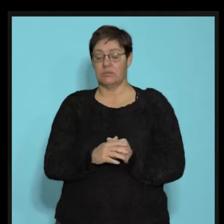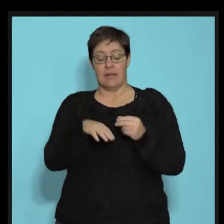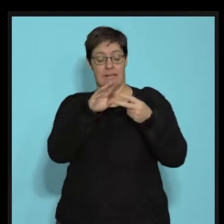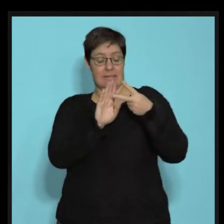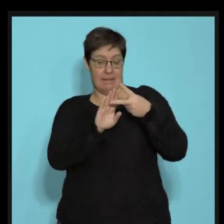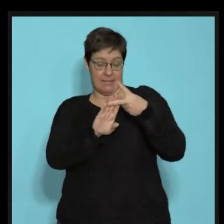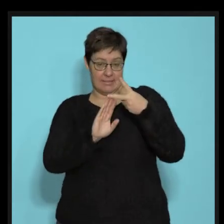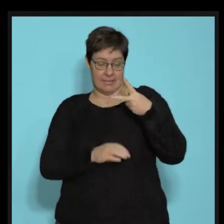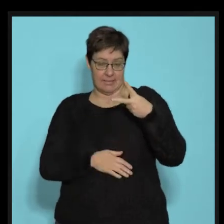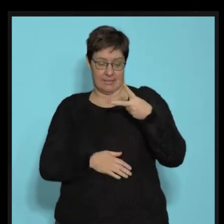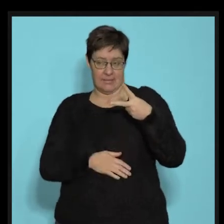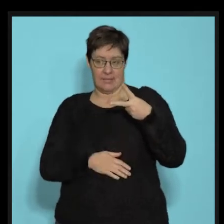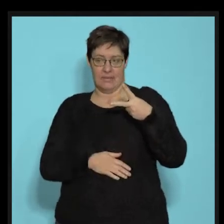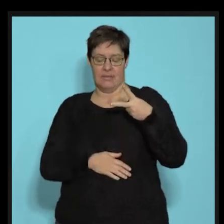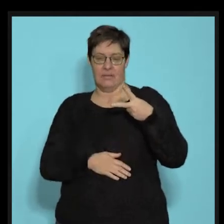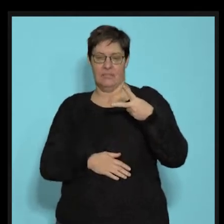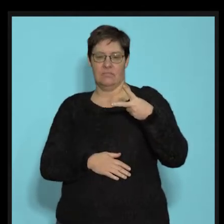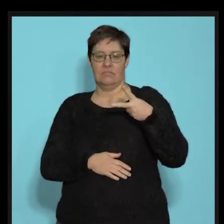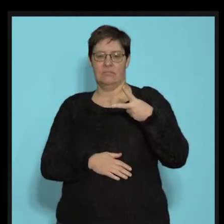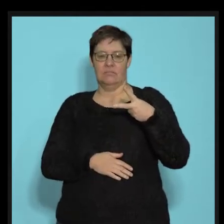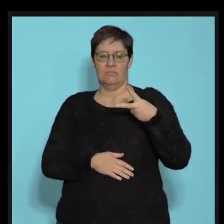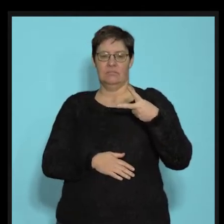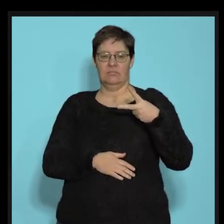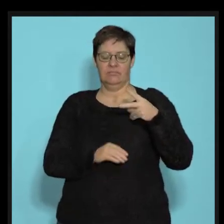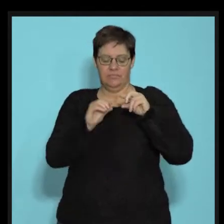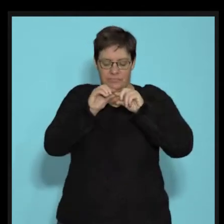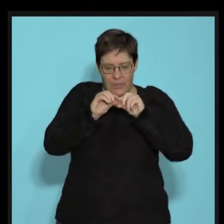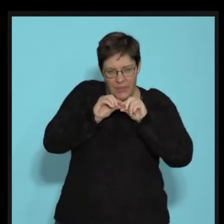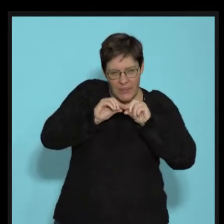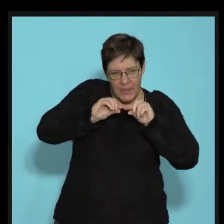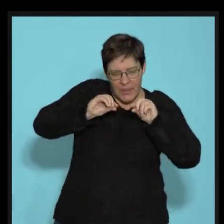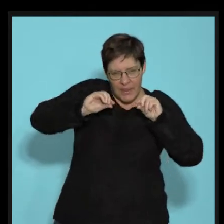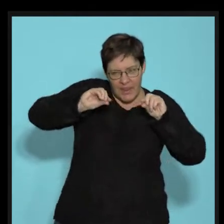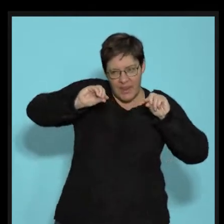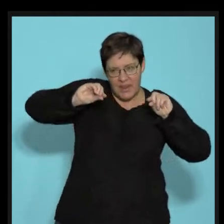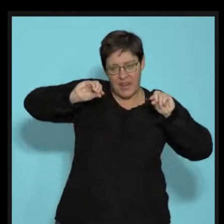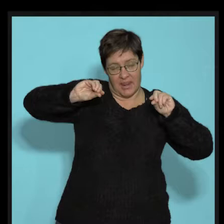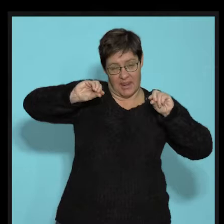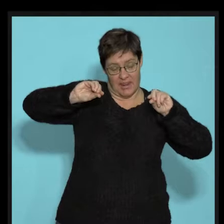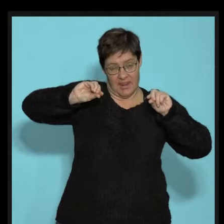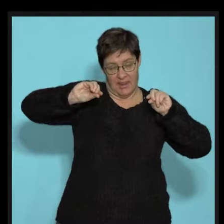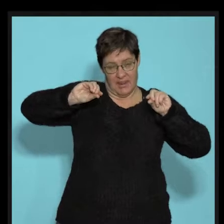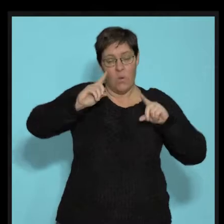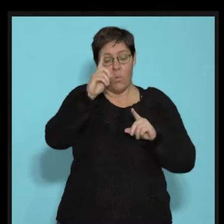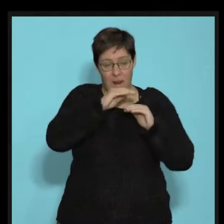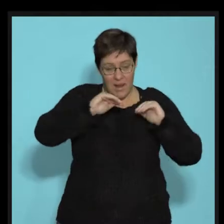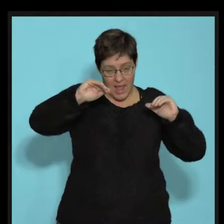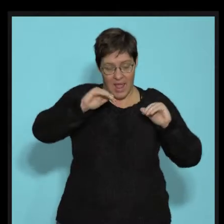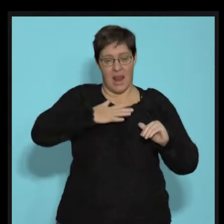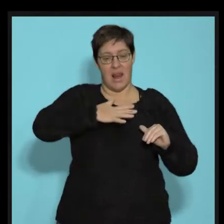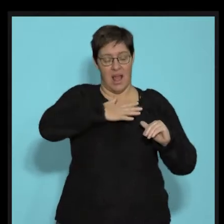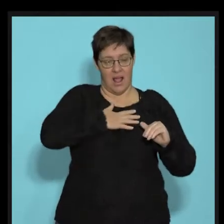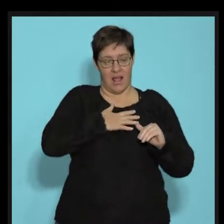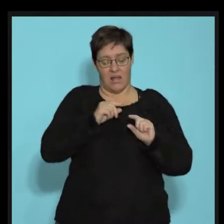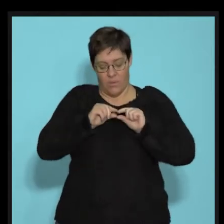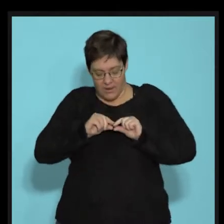Number two, it must be thin and permeable. One layer in the lungs,